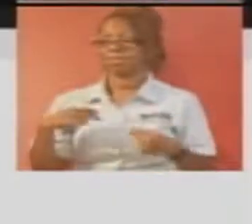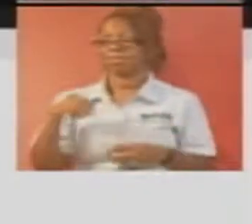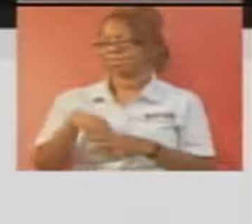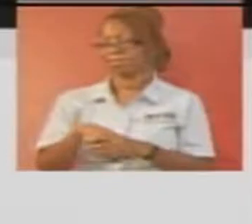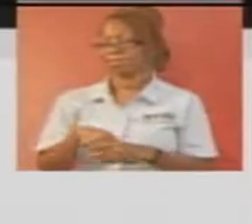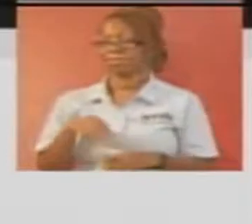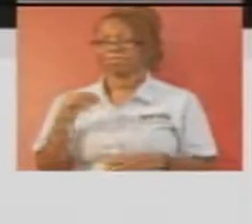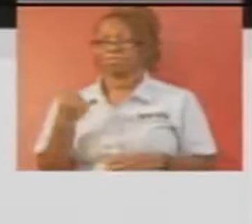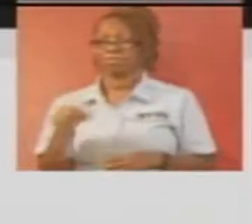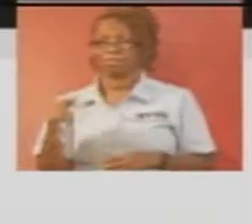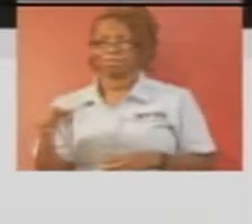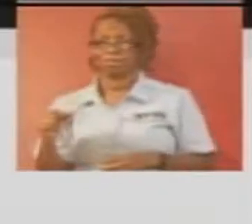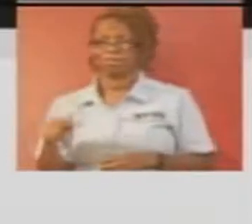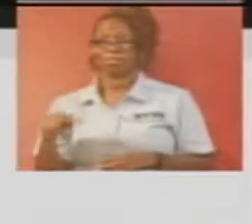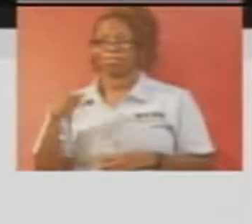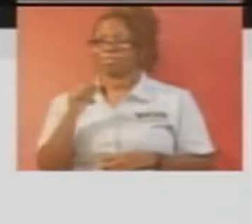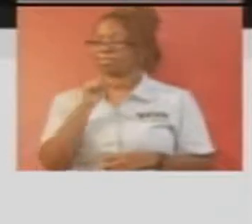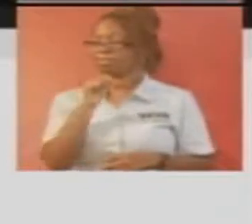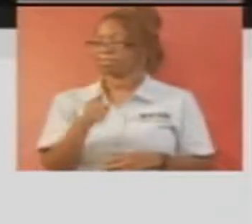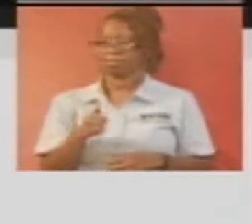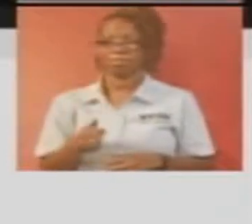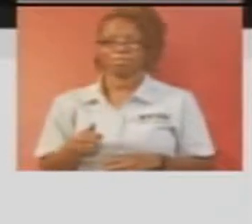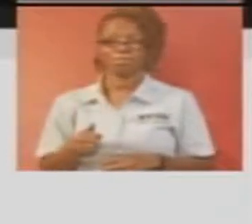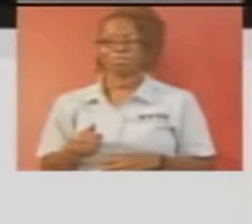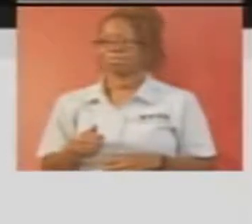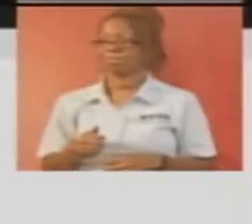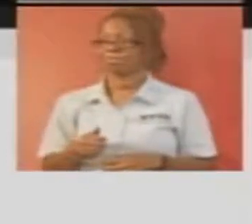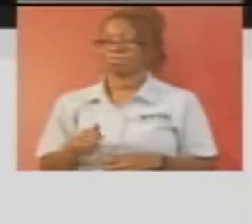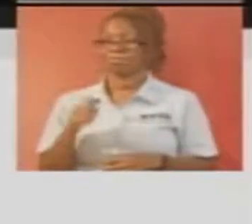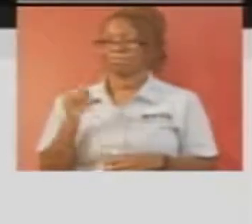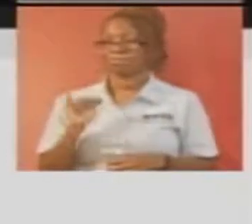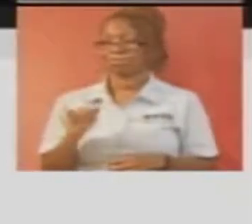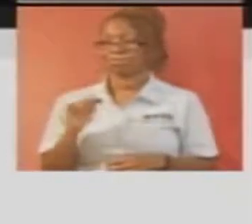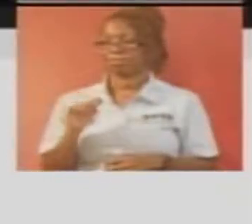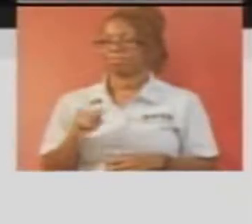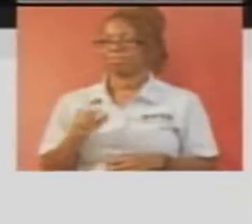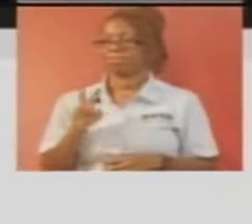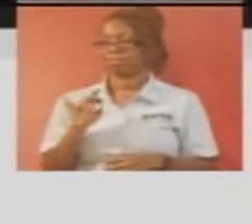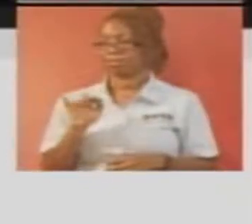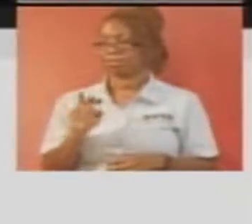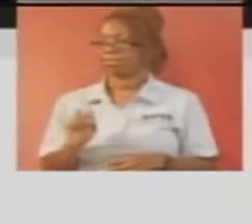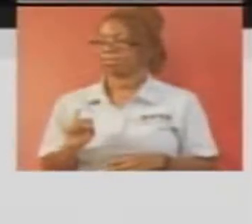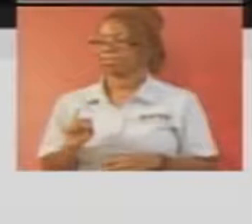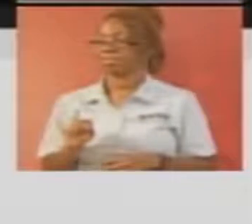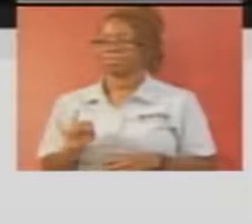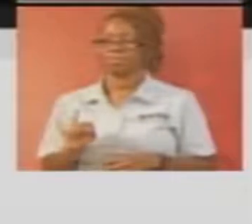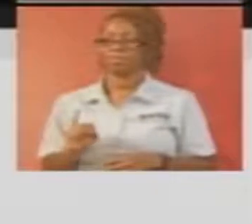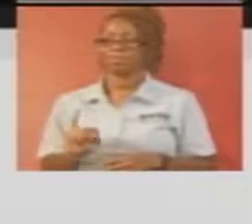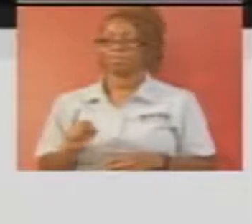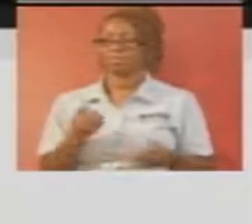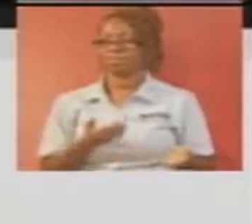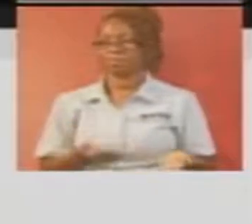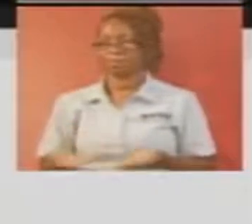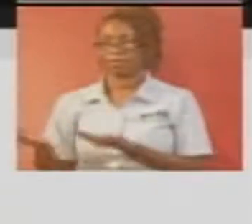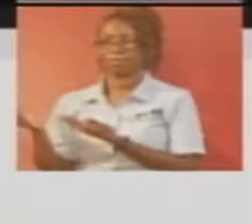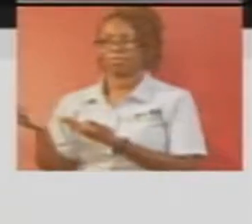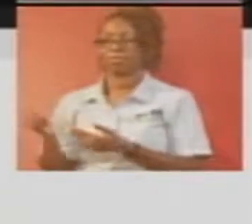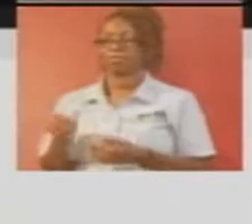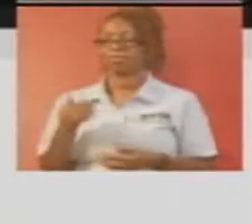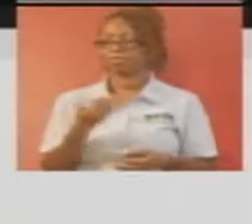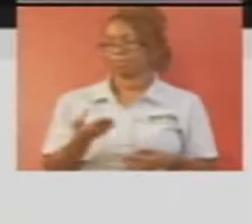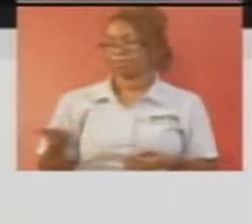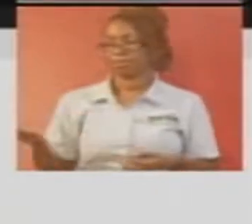little transport pod, basically, for the genetic material of the virus that you're targeting. So this